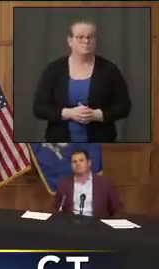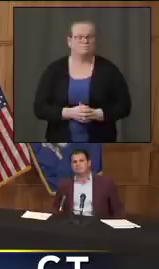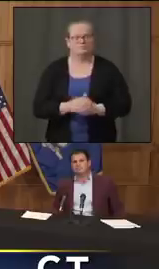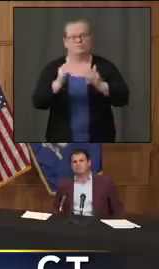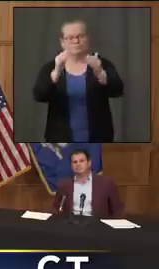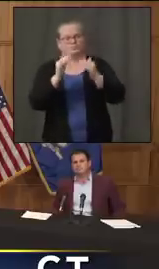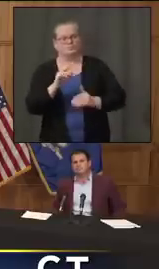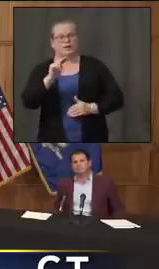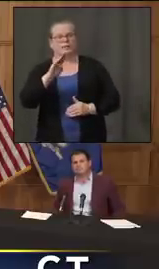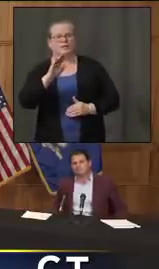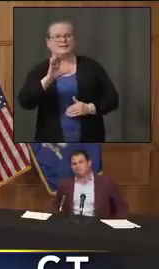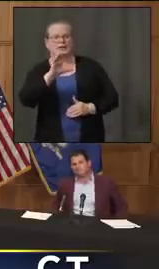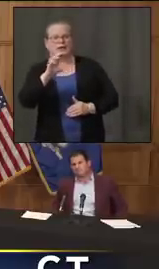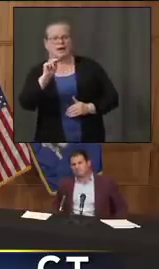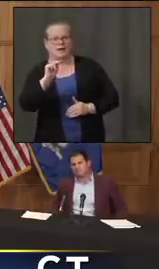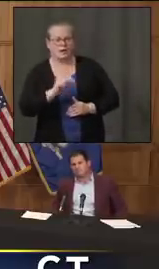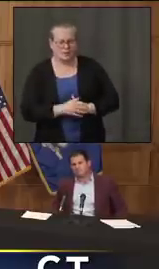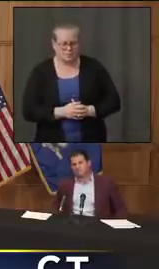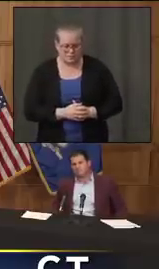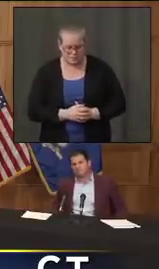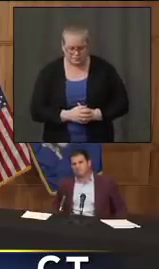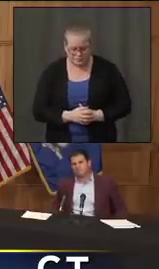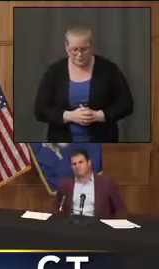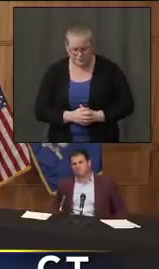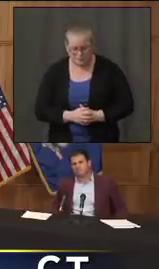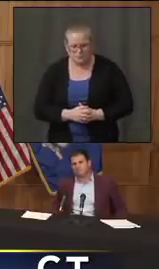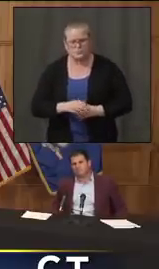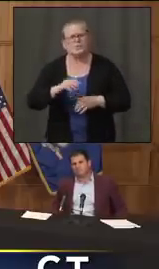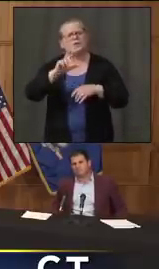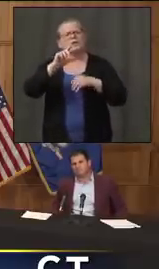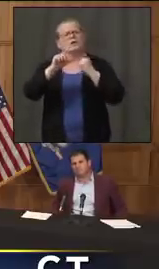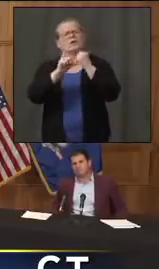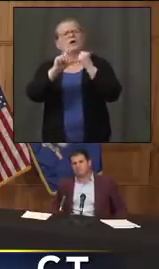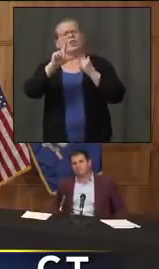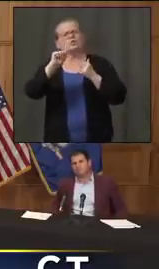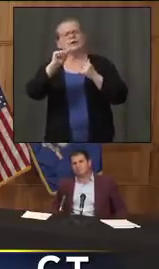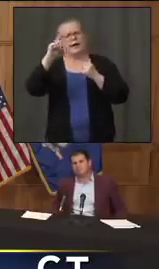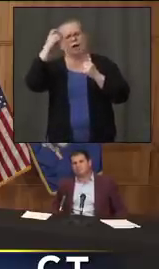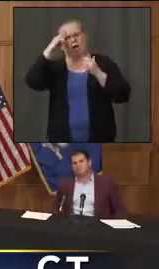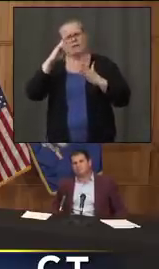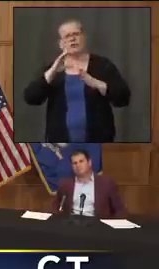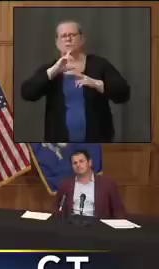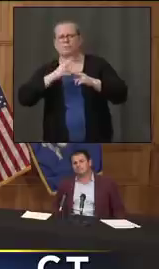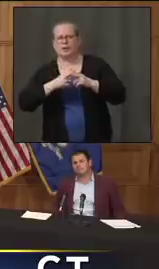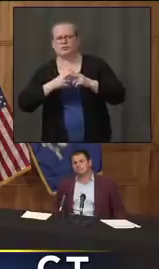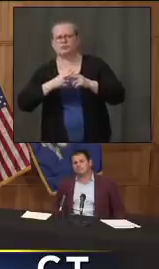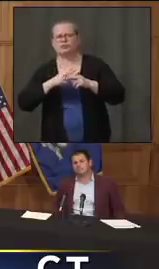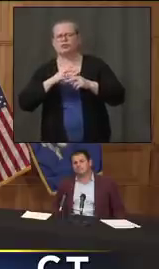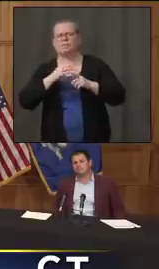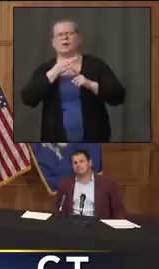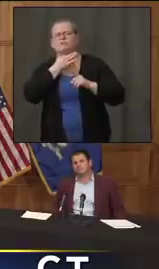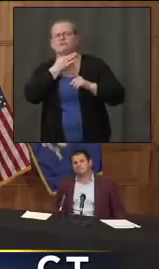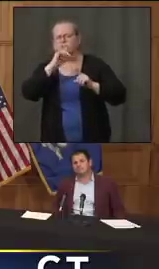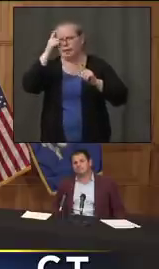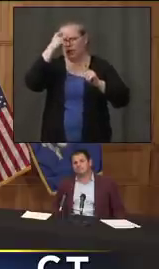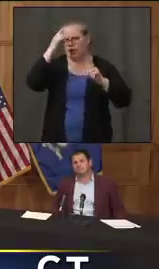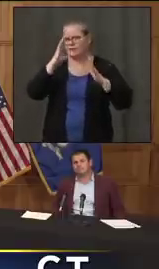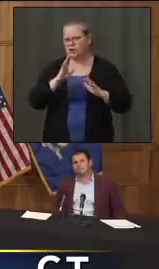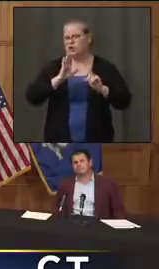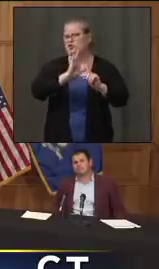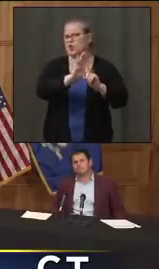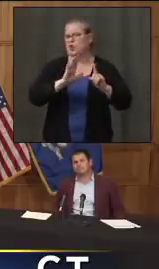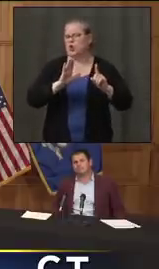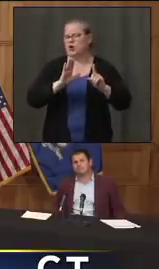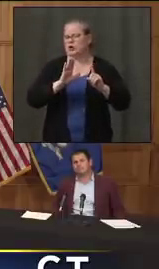Good afternoon. The Lieutenant Governor touched on this, but Governor, I want to get your take. What is your message to salon owners who say,